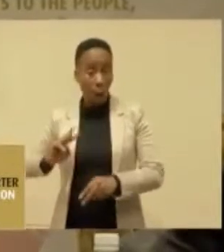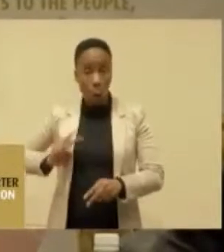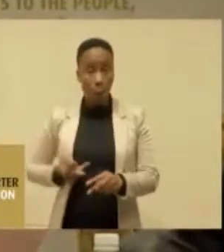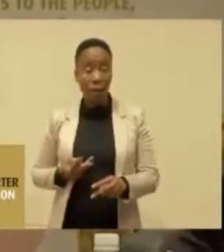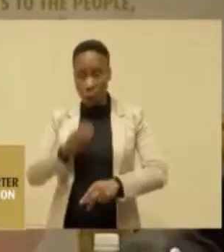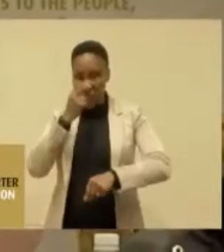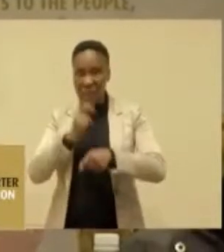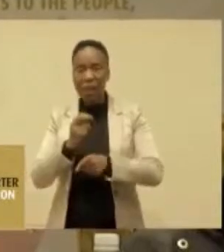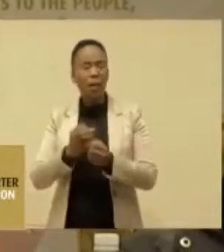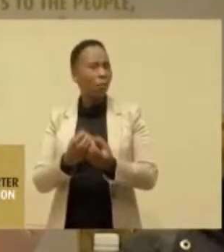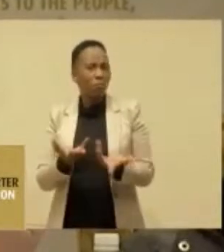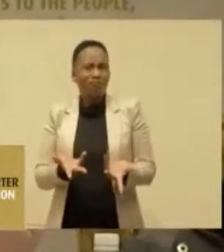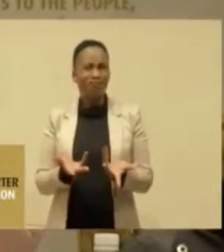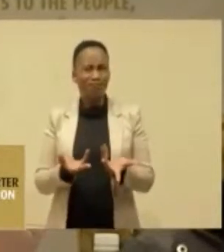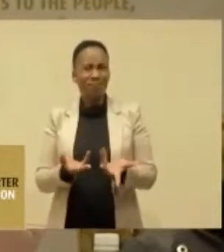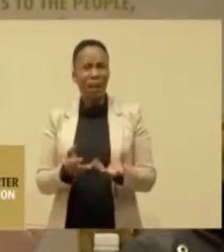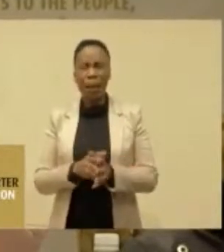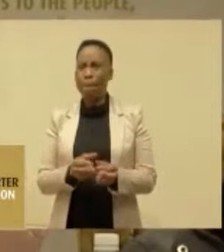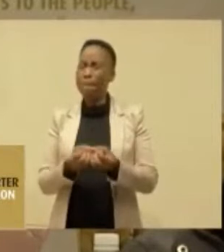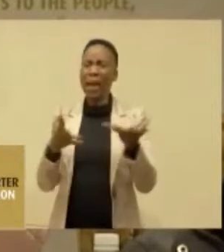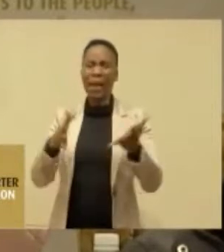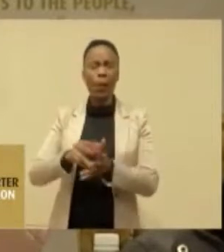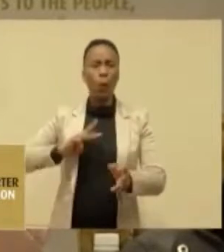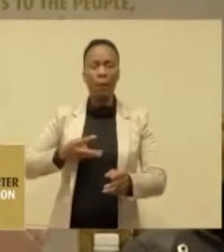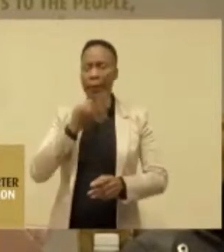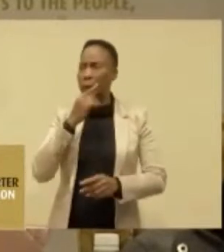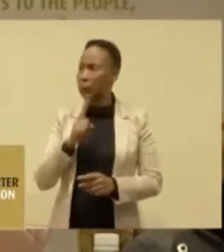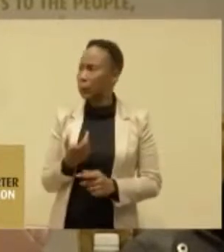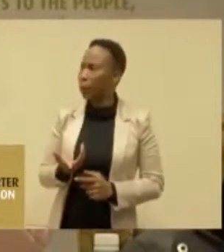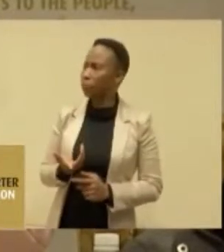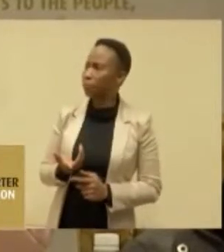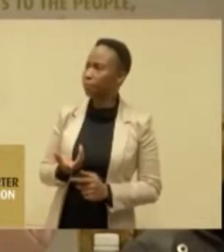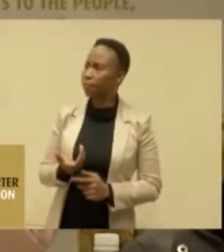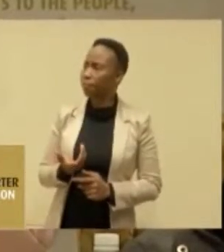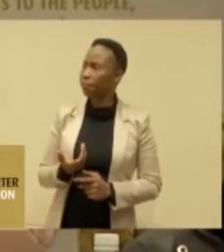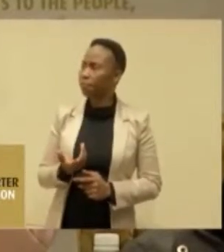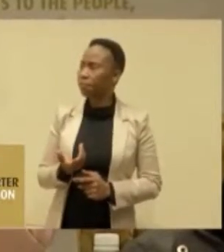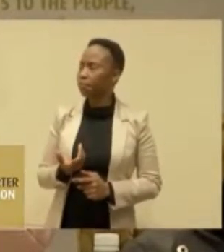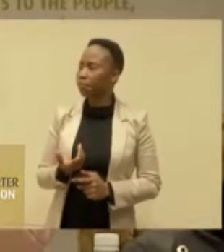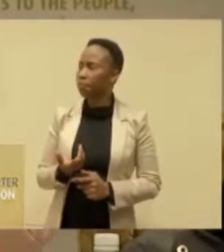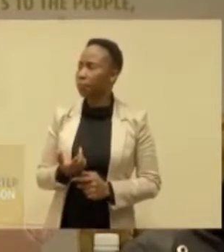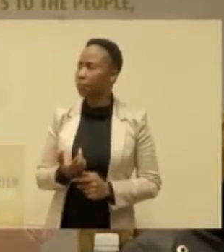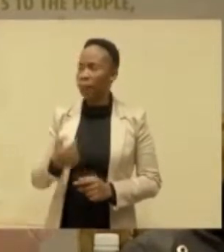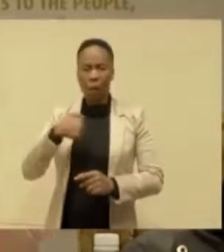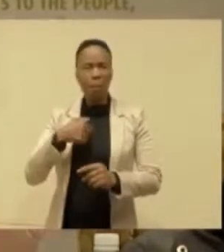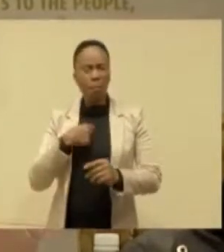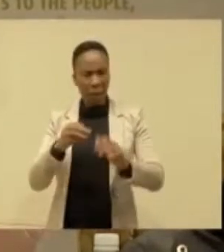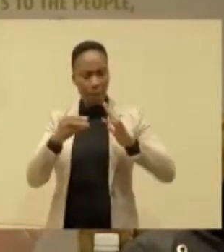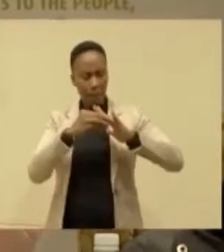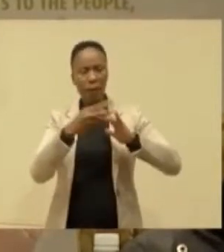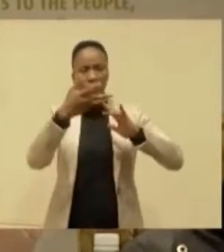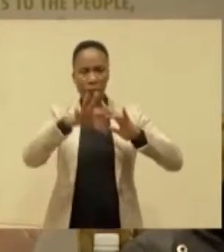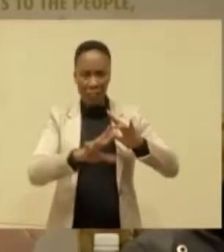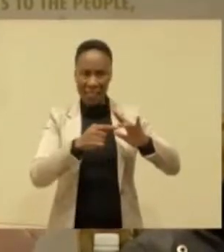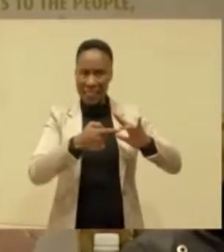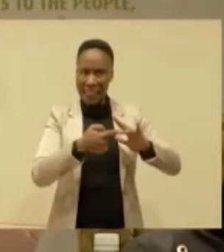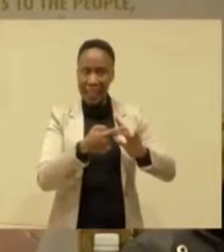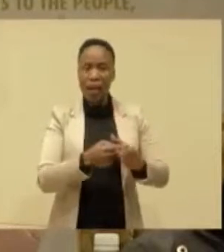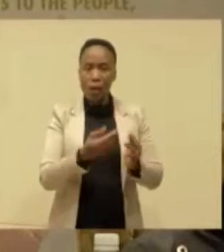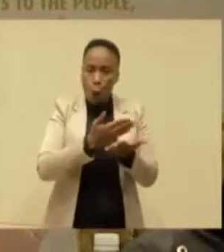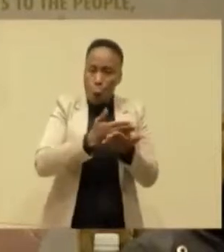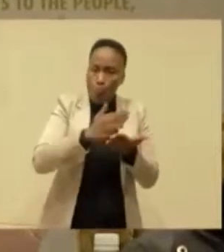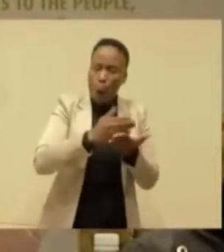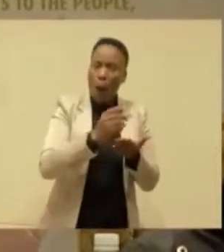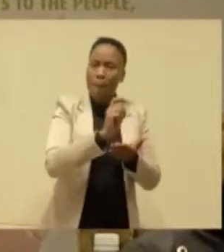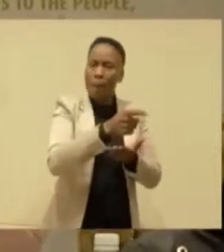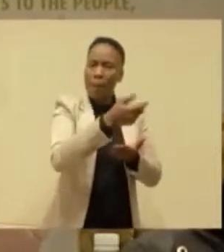and said i have married under this customary law regime but my